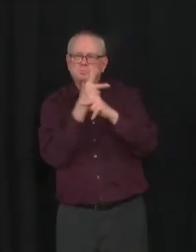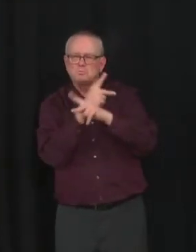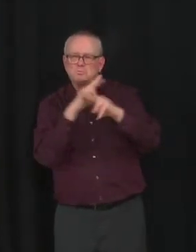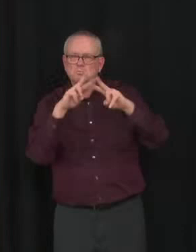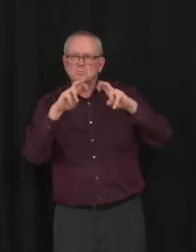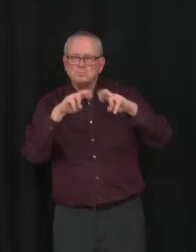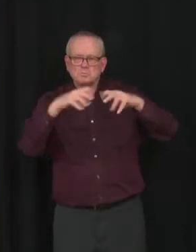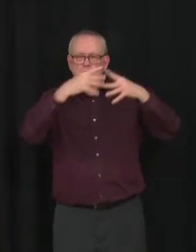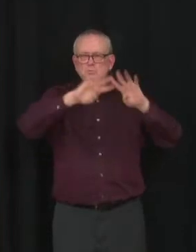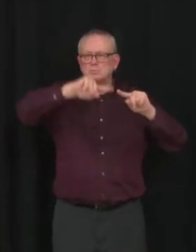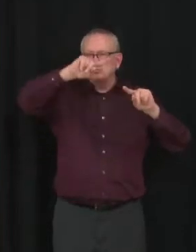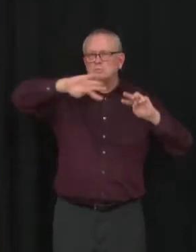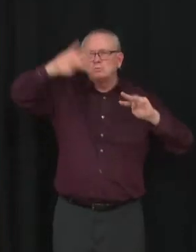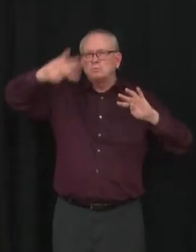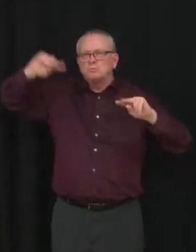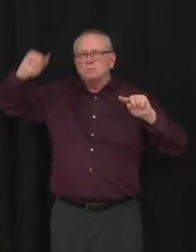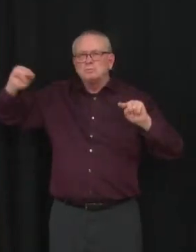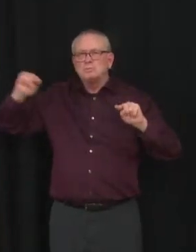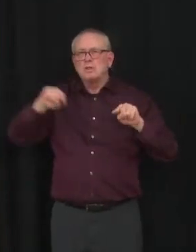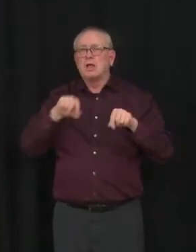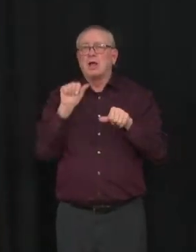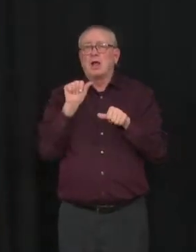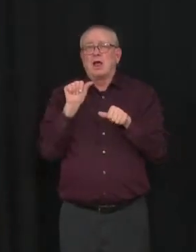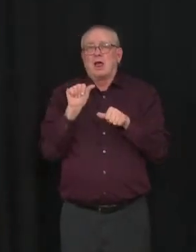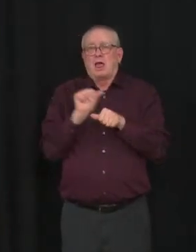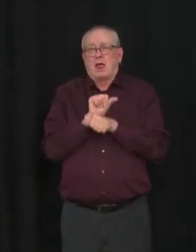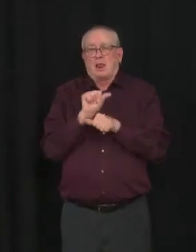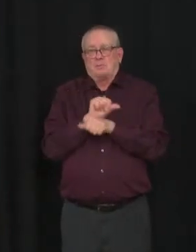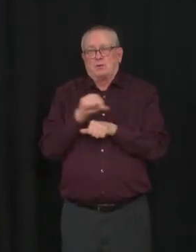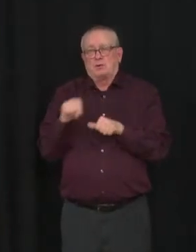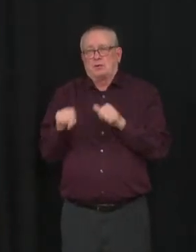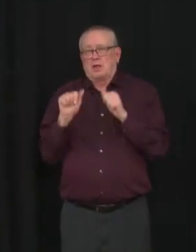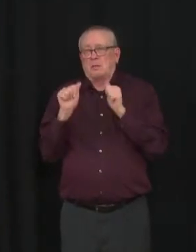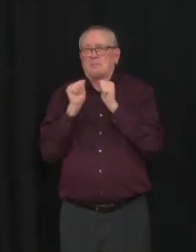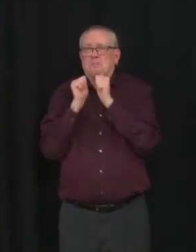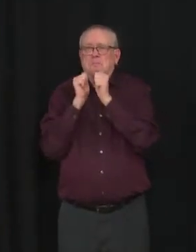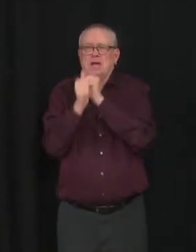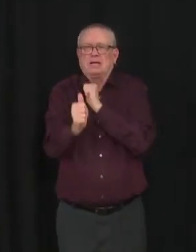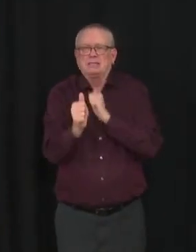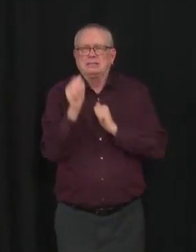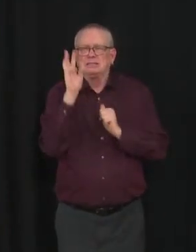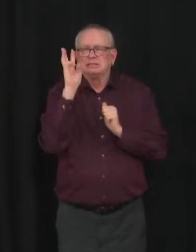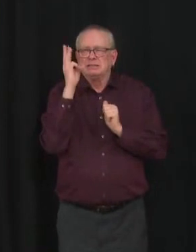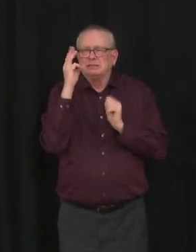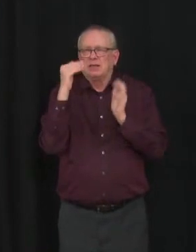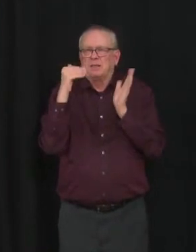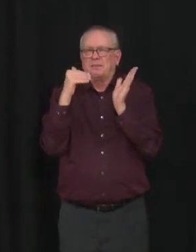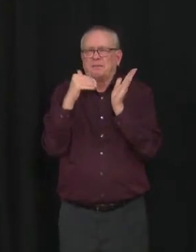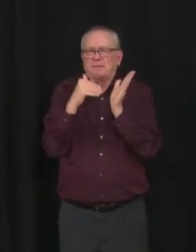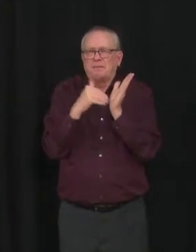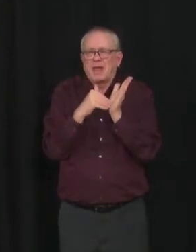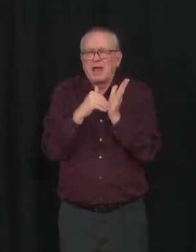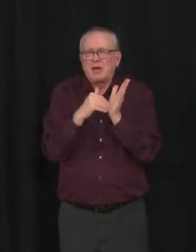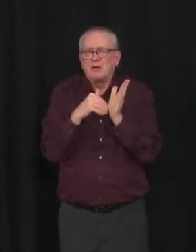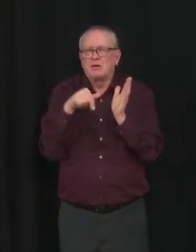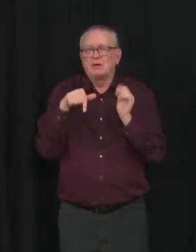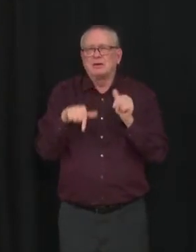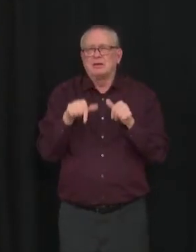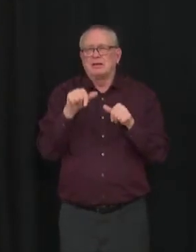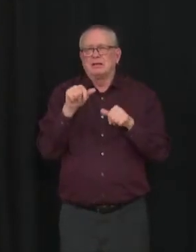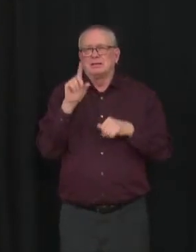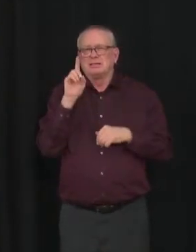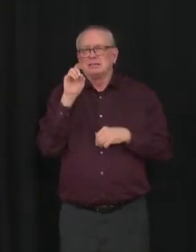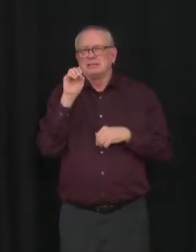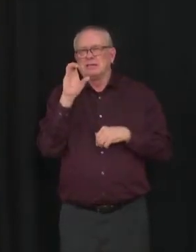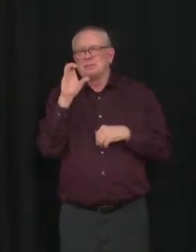the 6,000 mark by the end of the year. The projections also indicate that the first week of the year, hospital demands